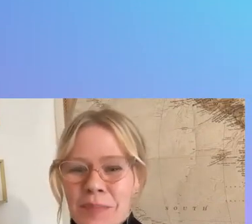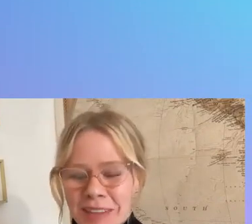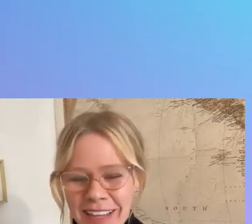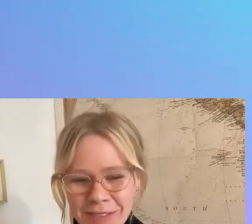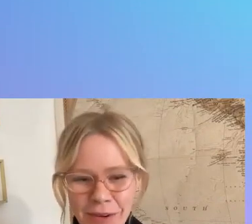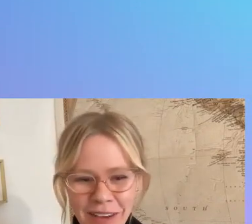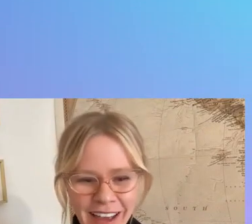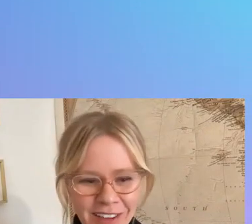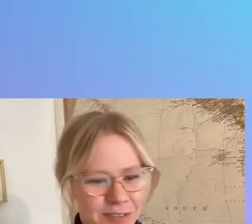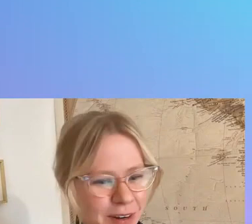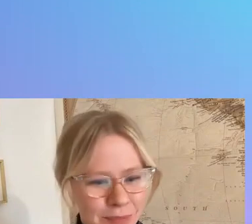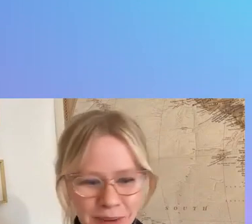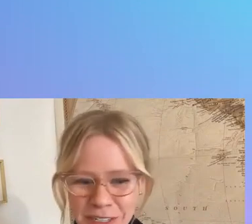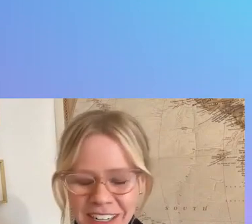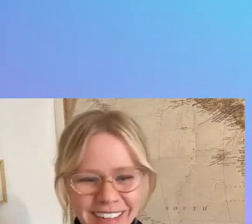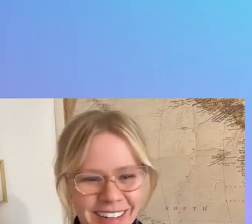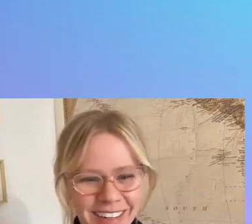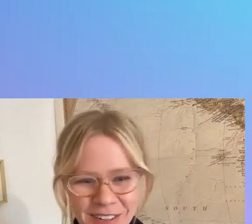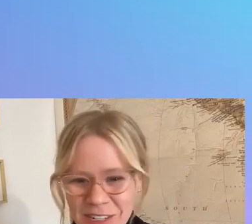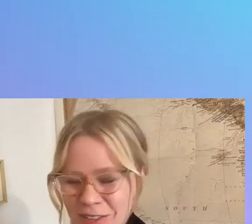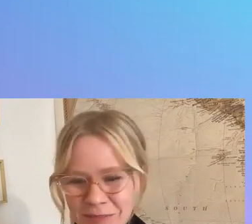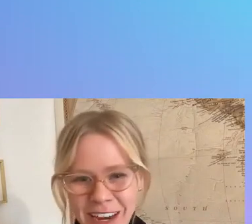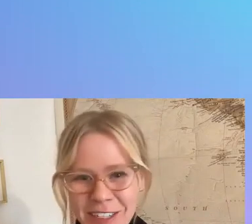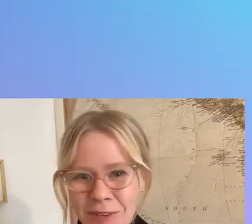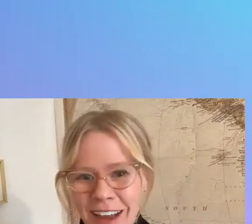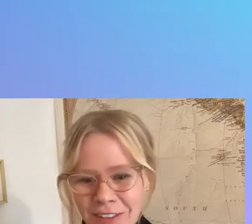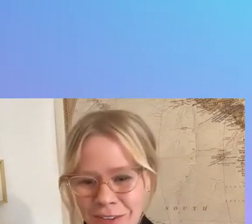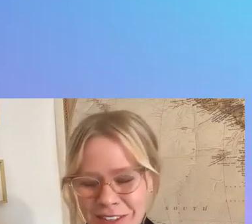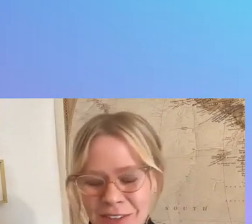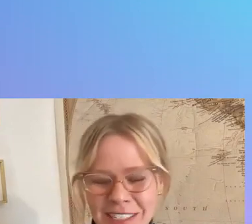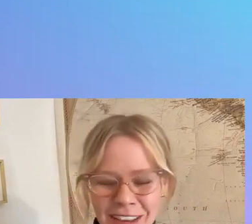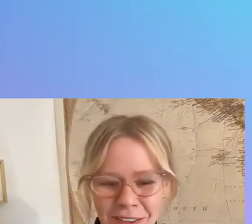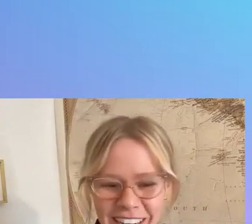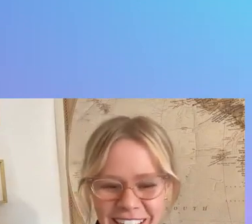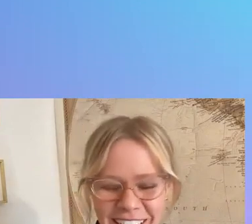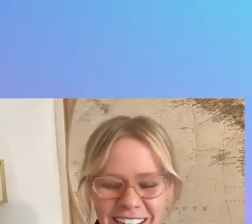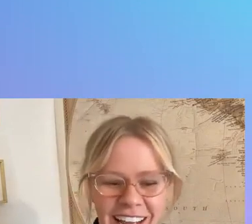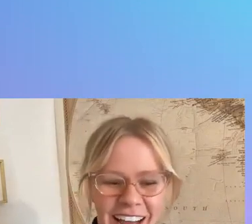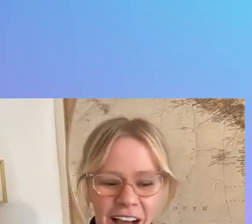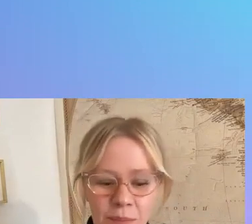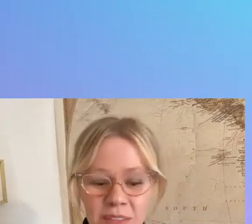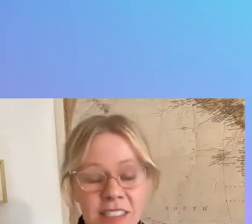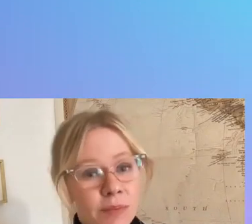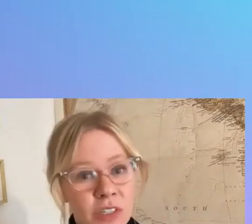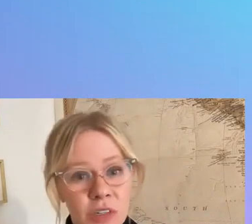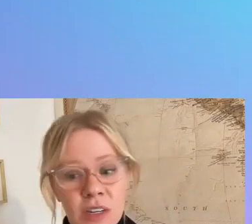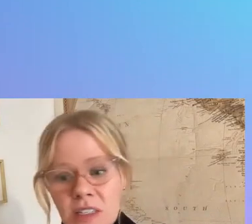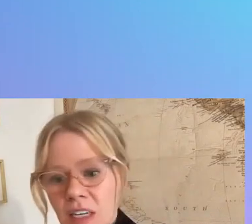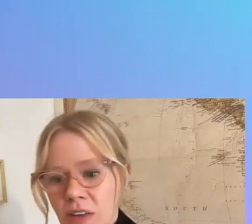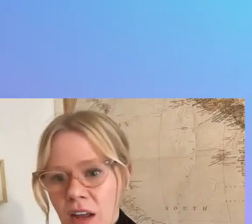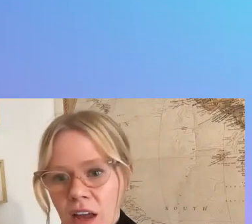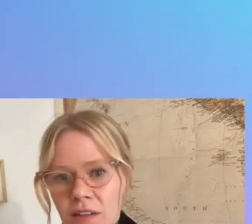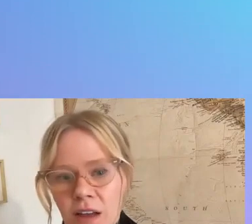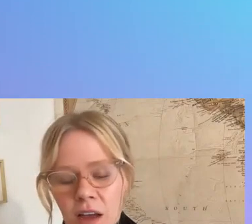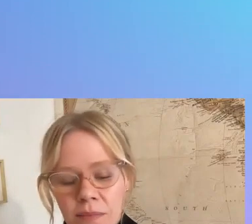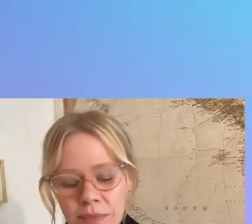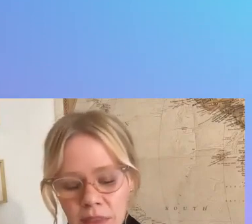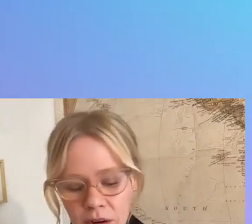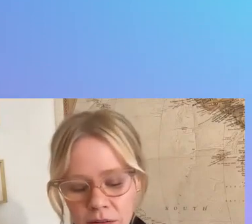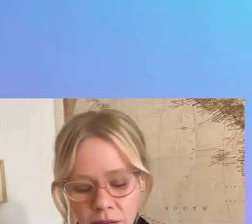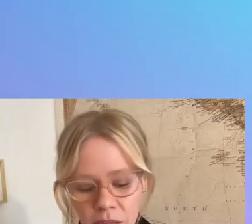expensive, but that's why we have, budget and to make sure we have the resources that we need. Some students even